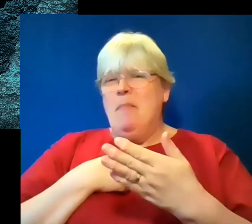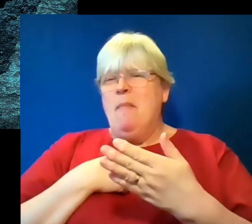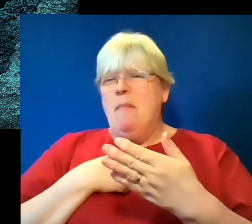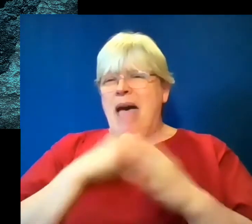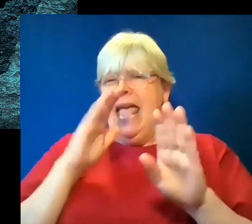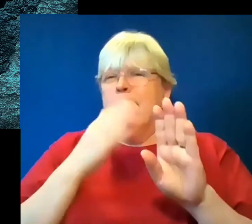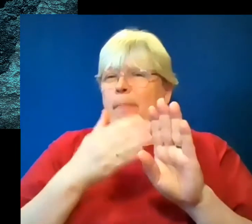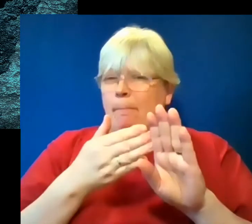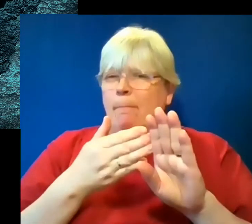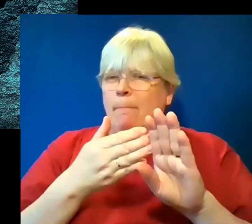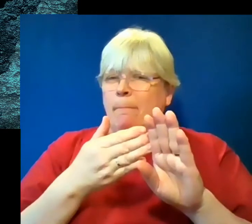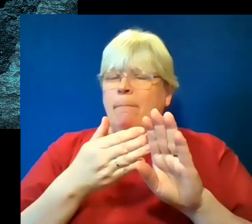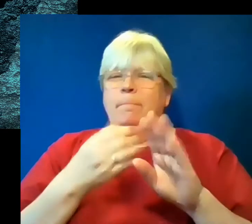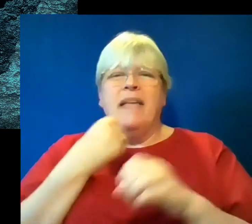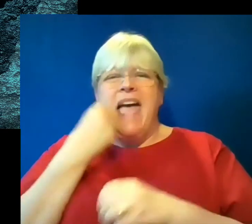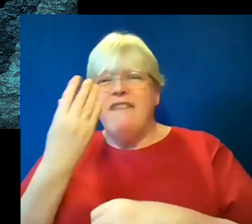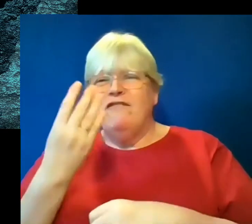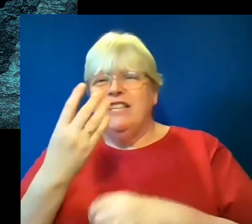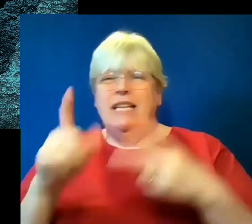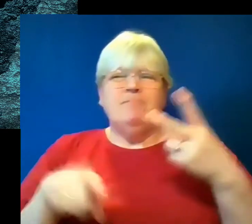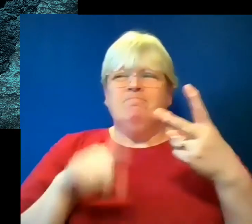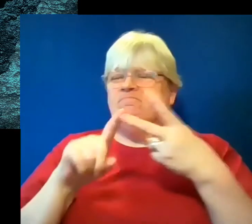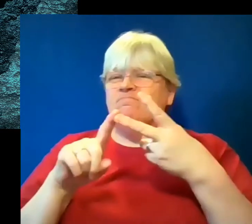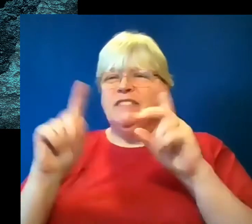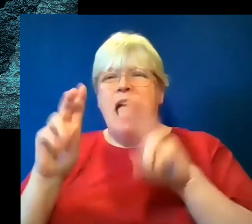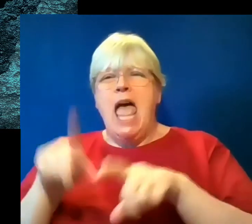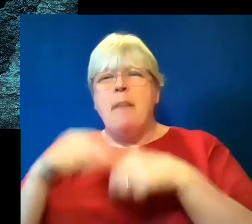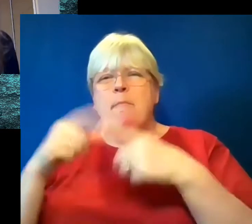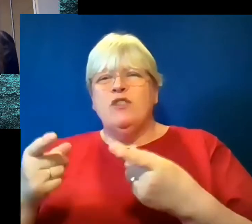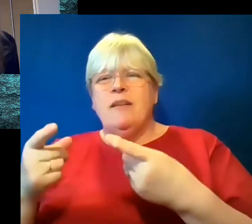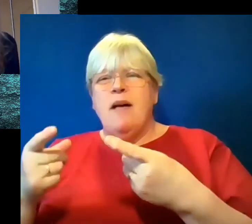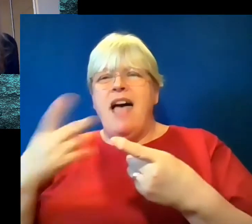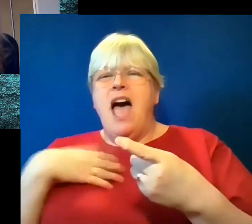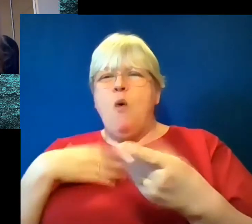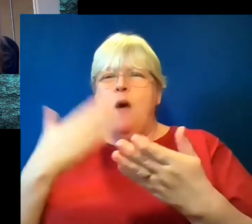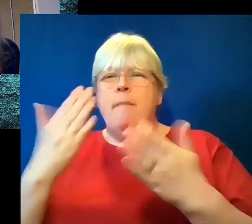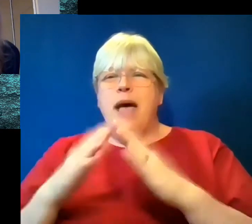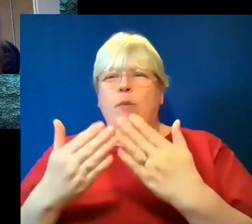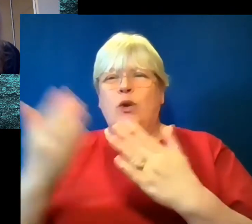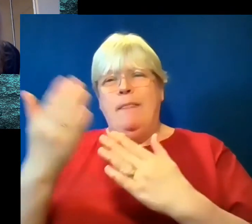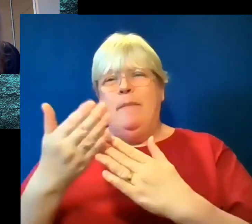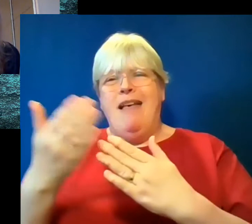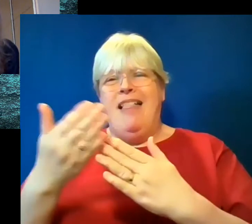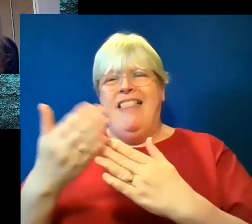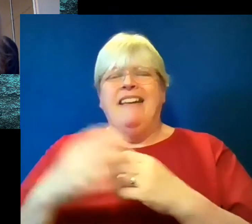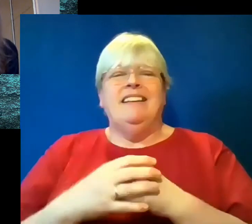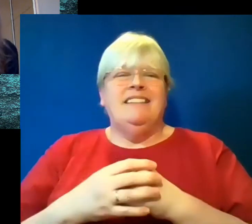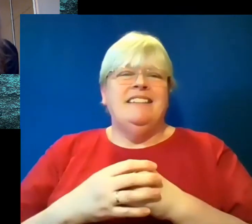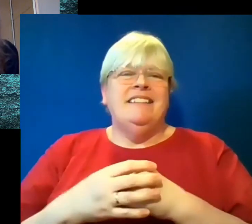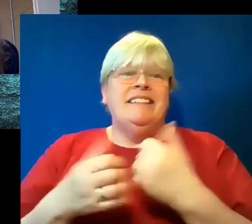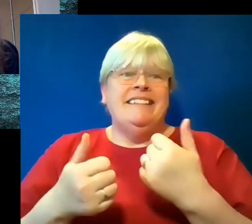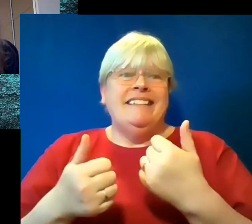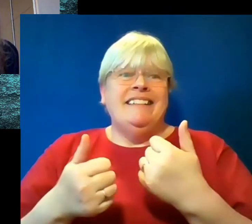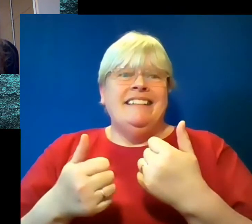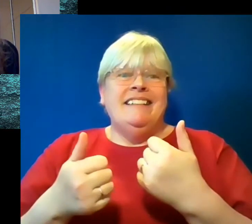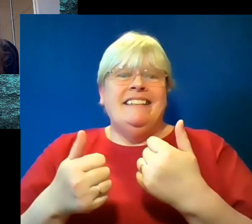in. The everyday and the impossible, and I want my books to be that. That actually is a nice way to